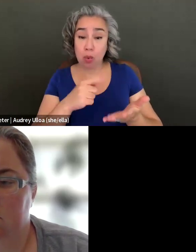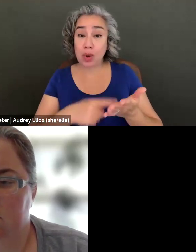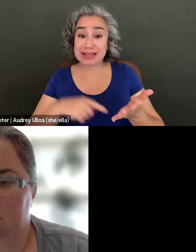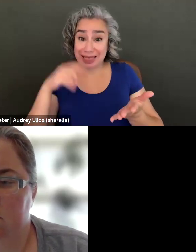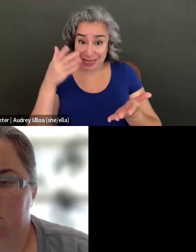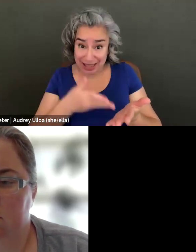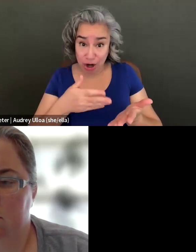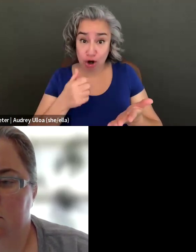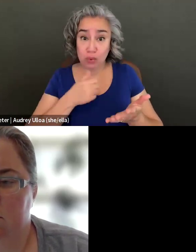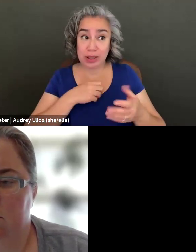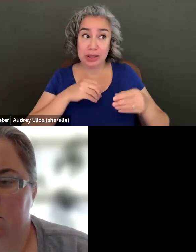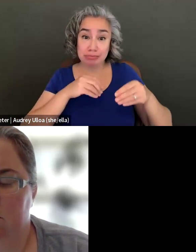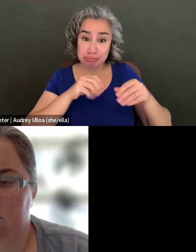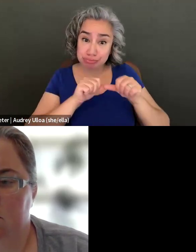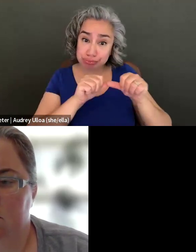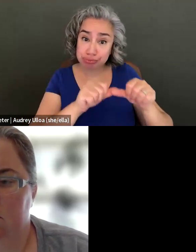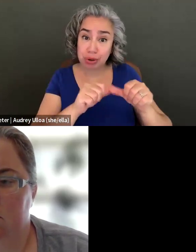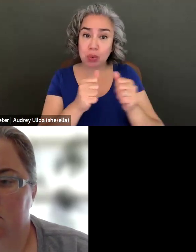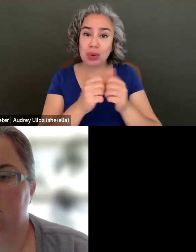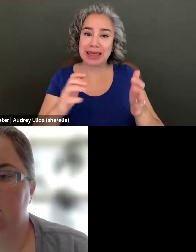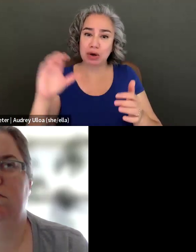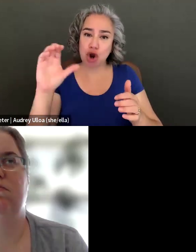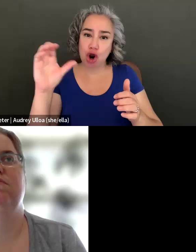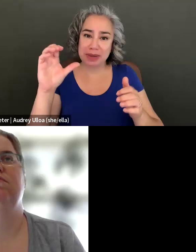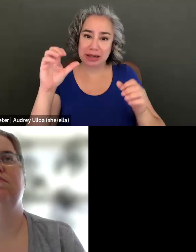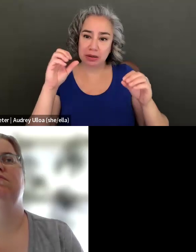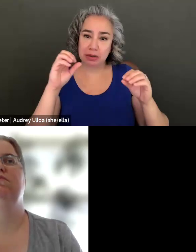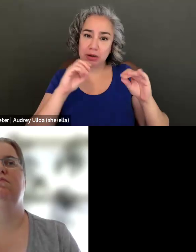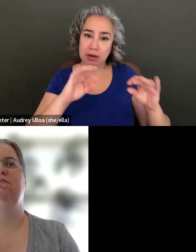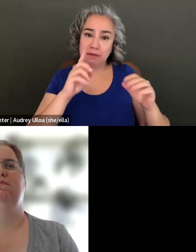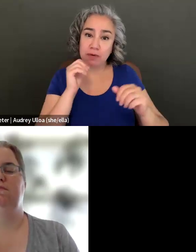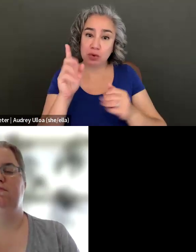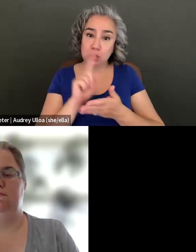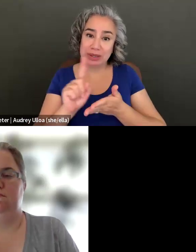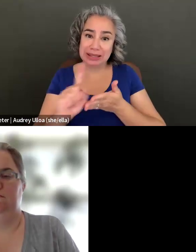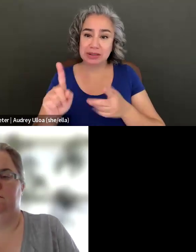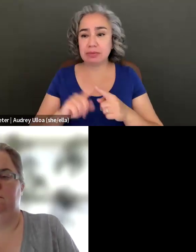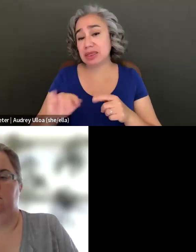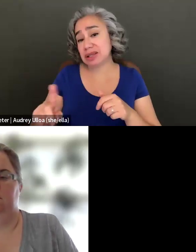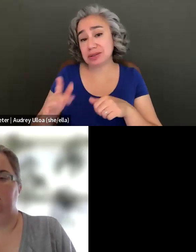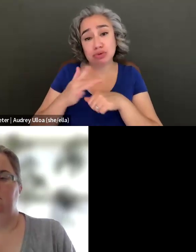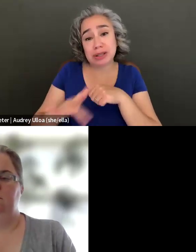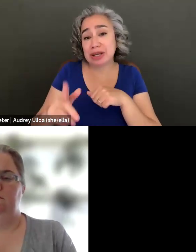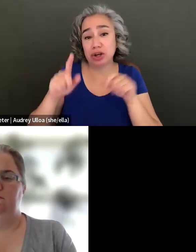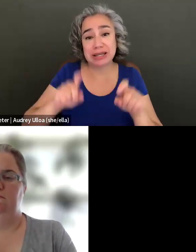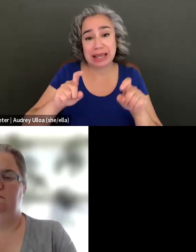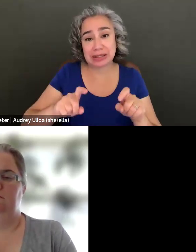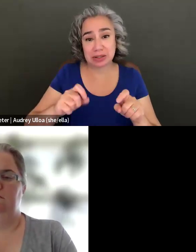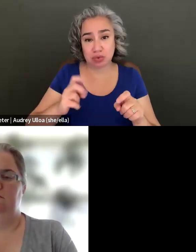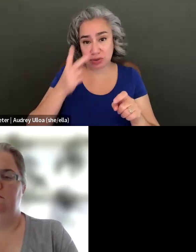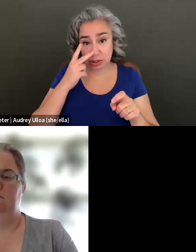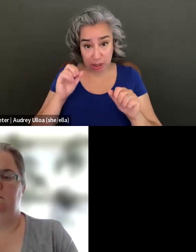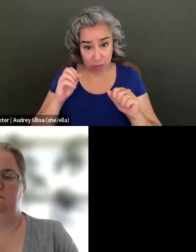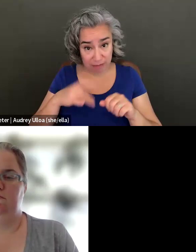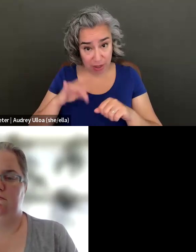without carbon input for those couple of weeks. But this was a preliminary test to see, can we find any effects from